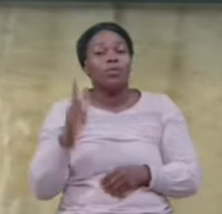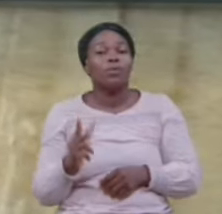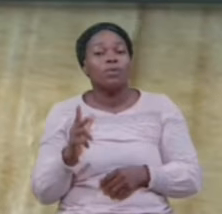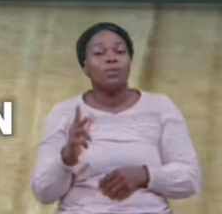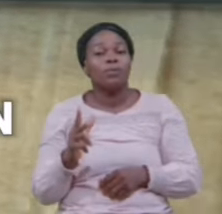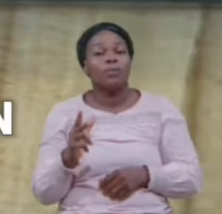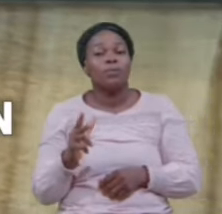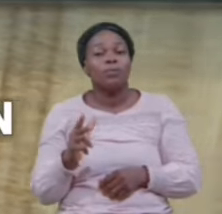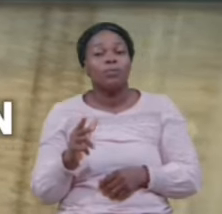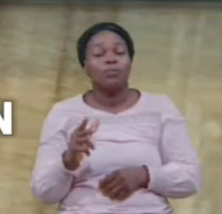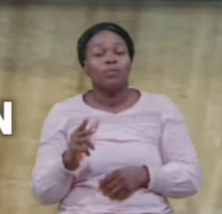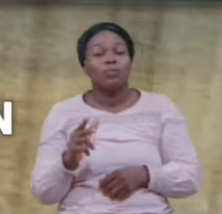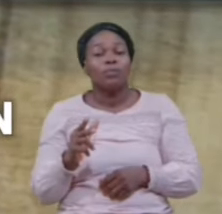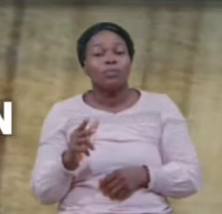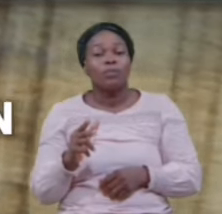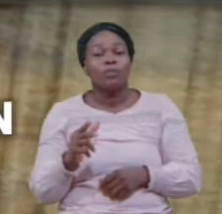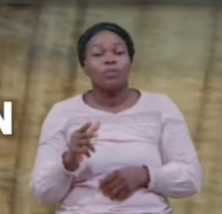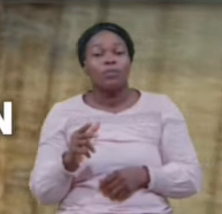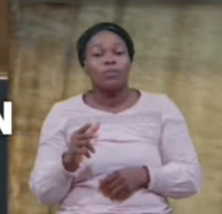We're looking at